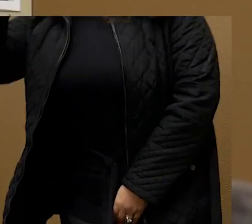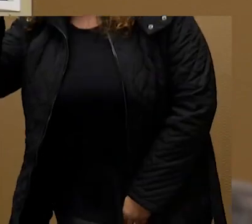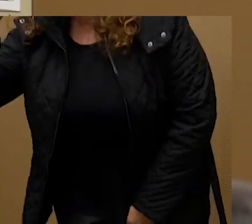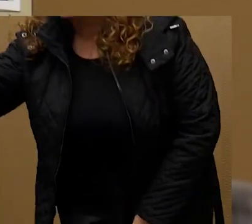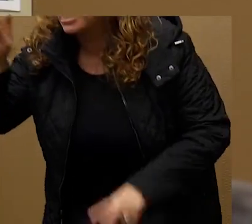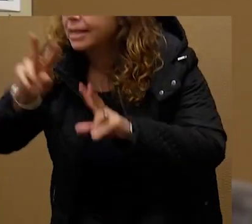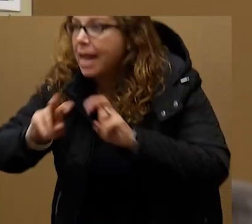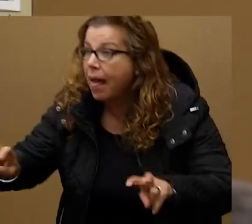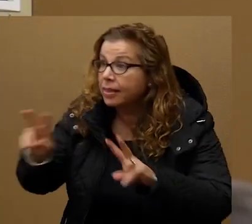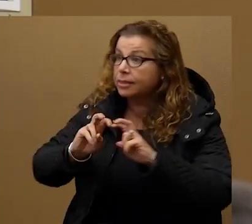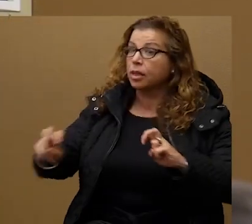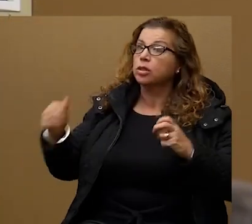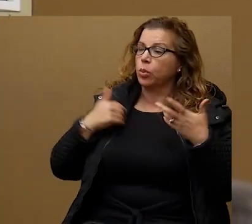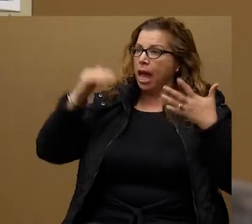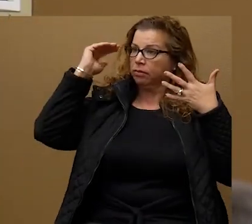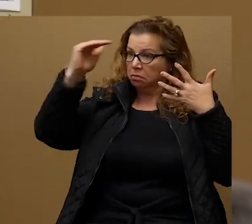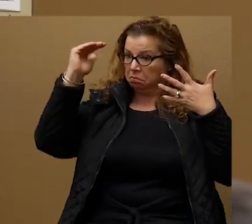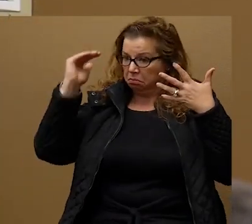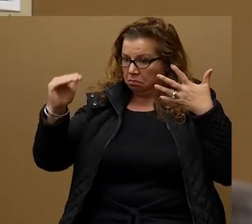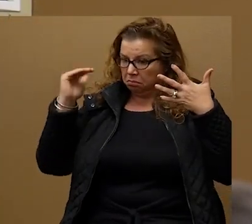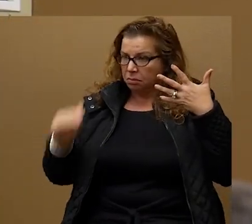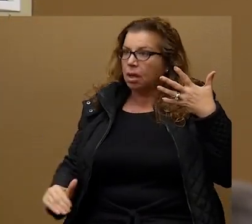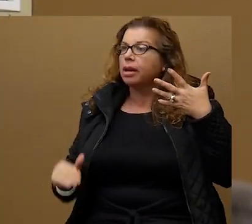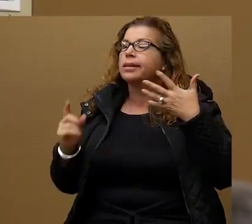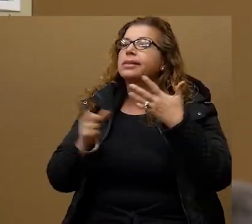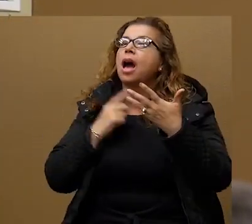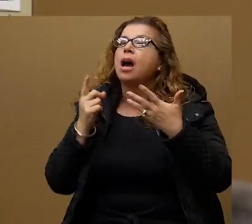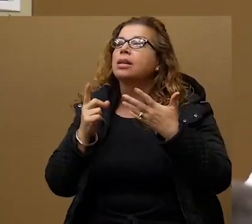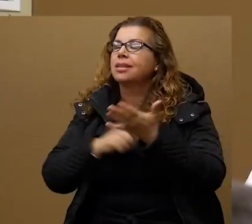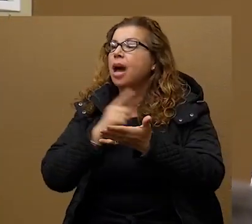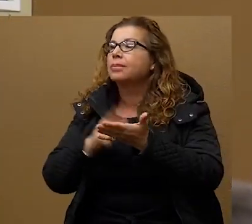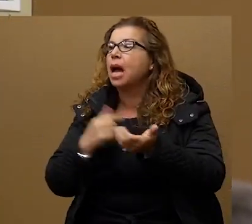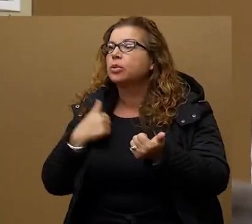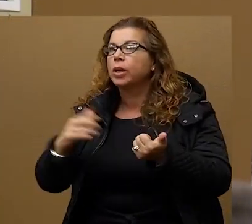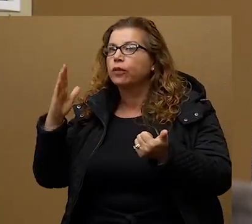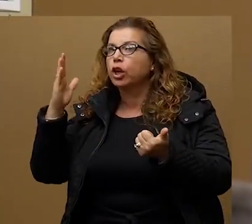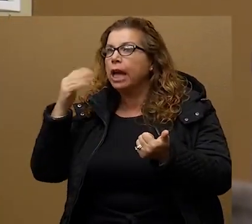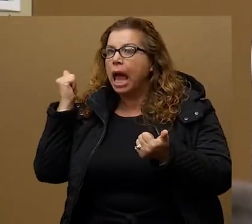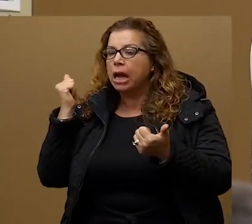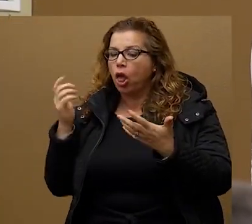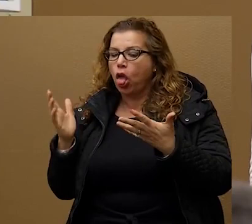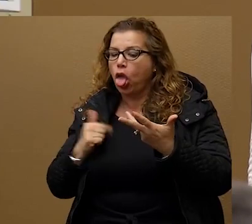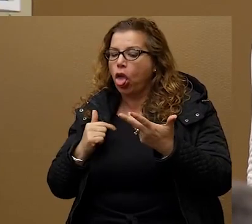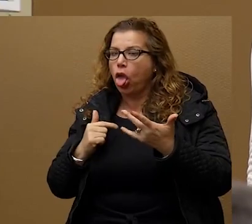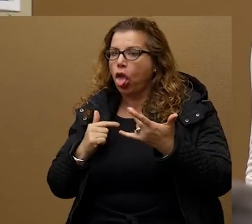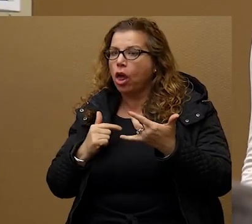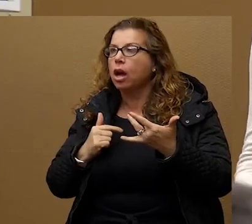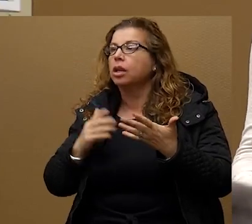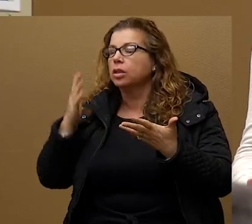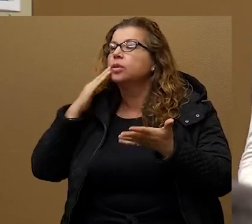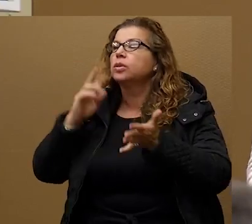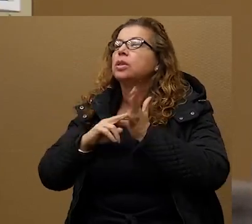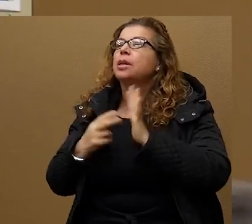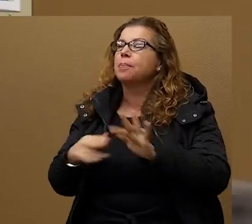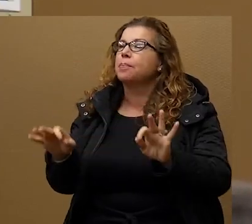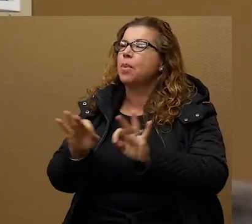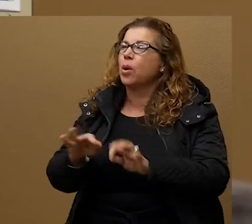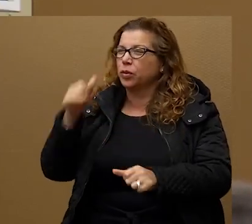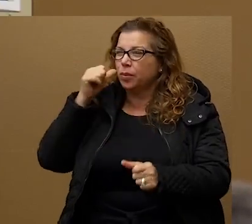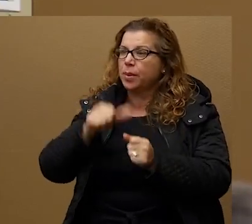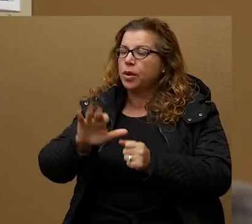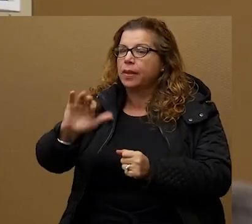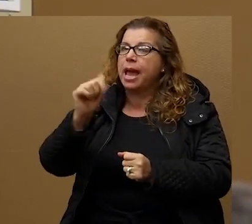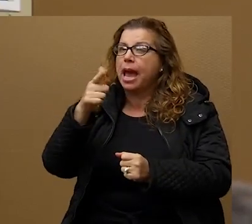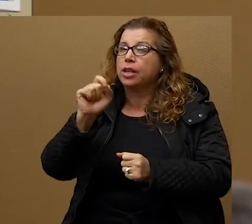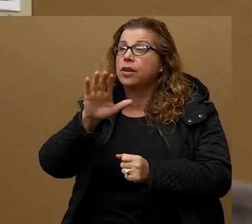So just understanding the function or the age of your child, what they know how to do, and then laying out those